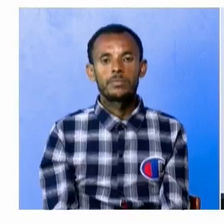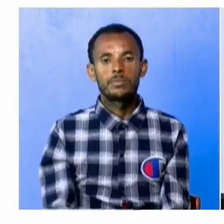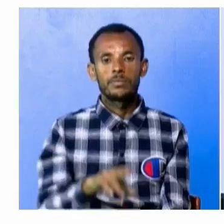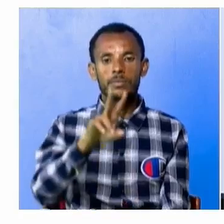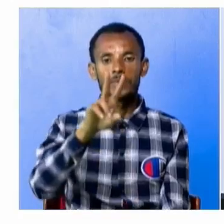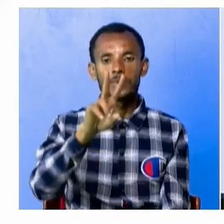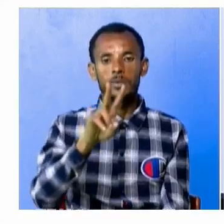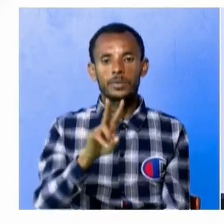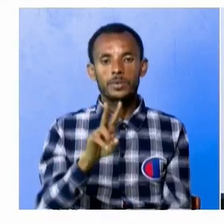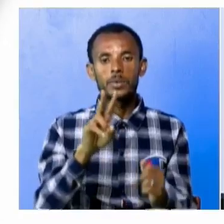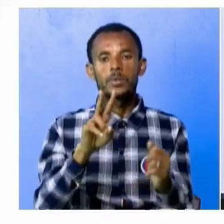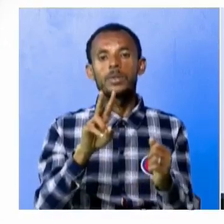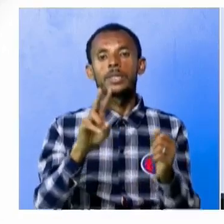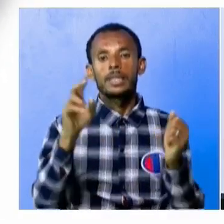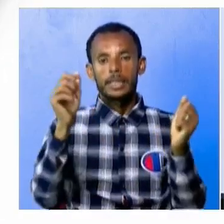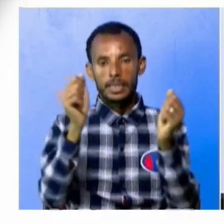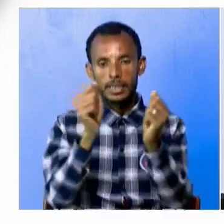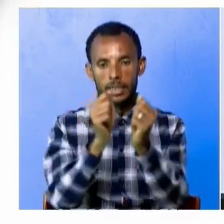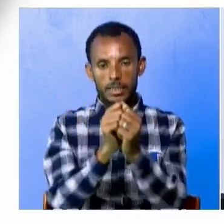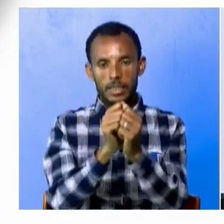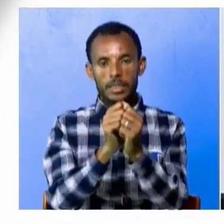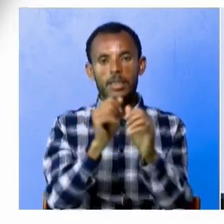two intersecting chords,